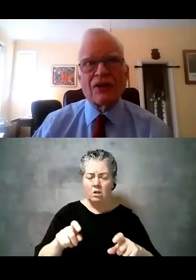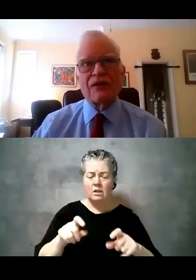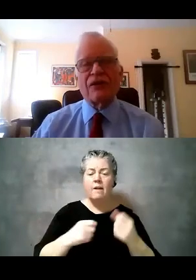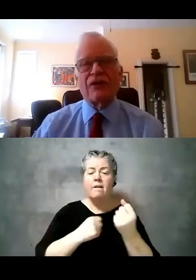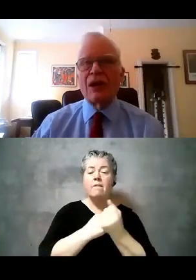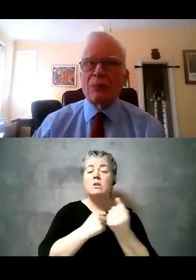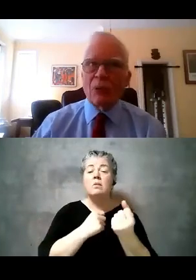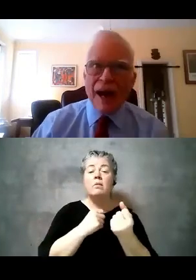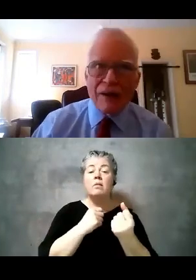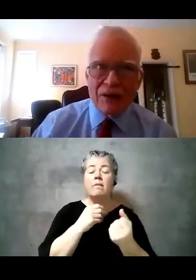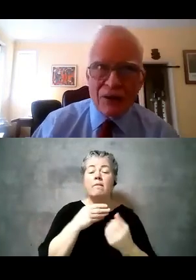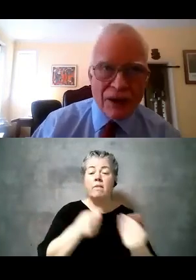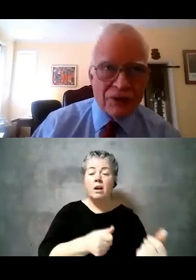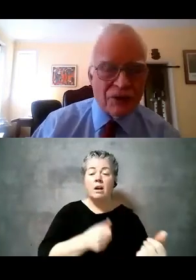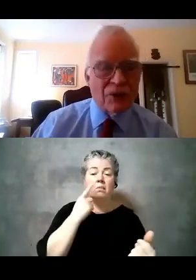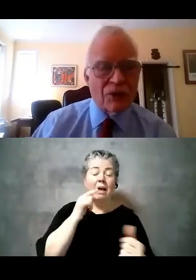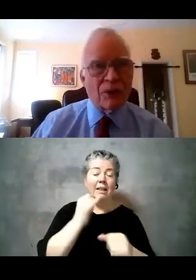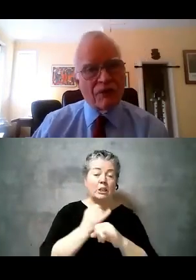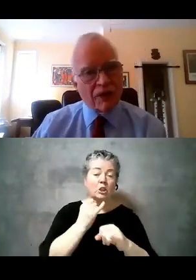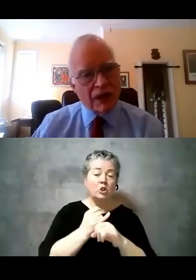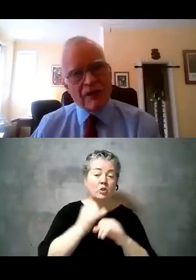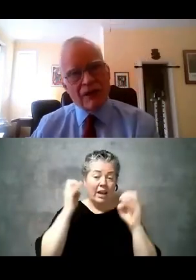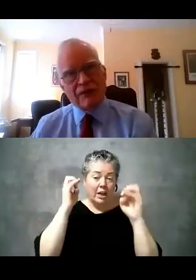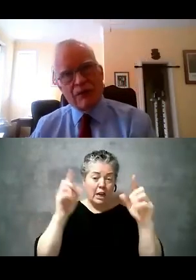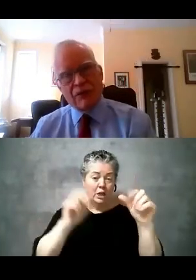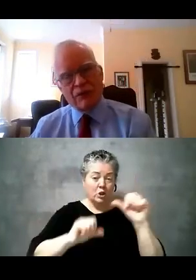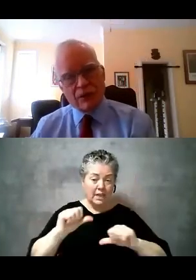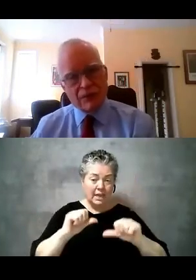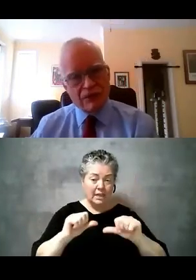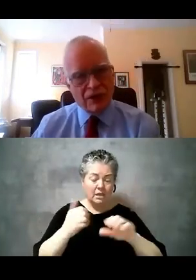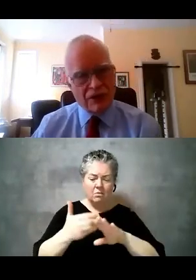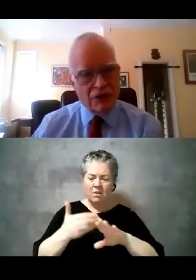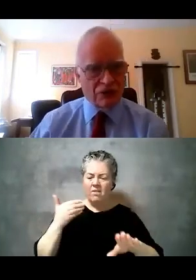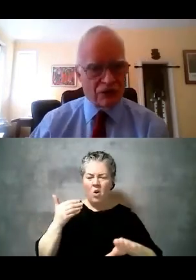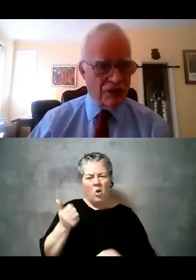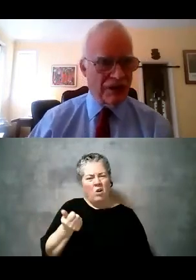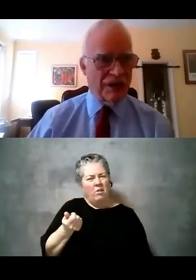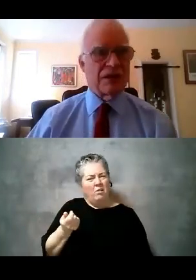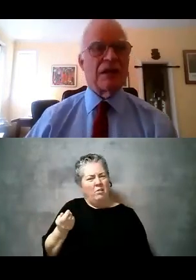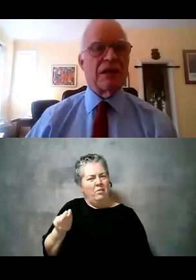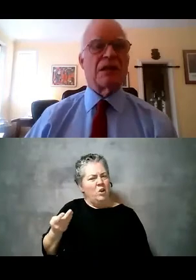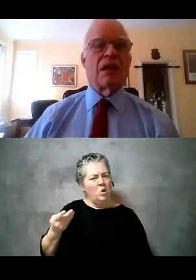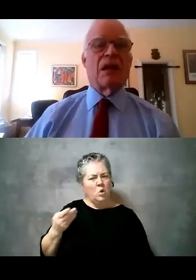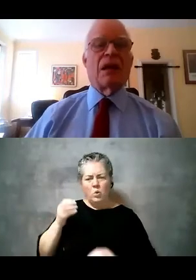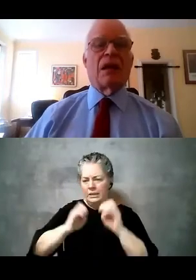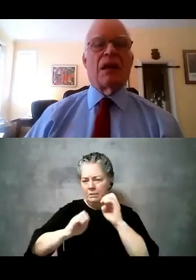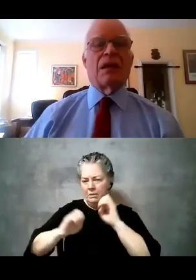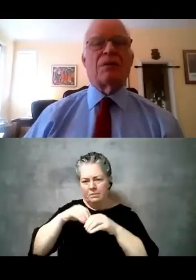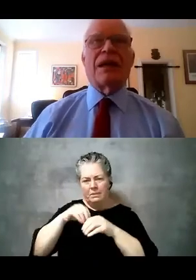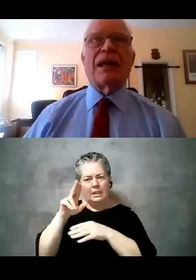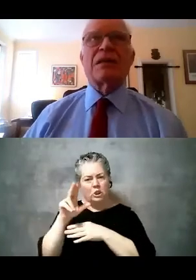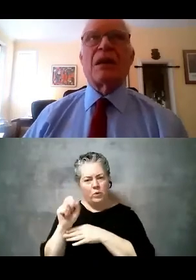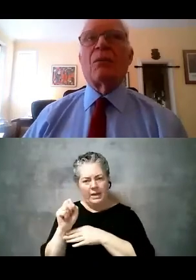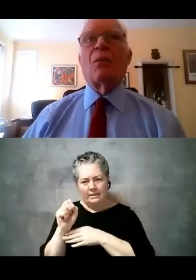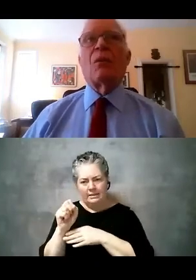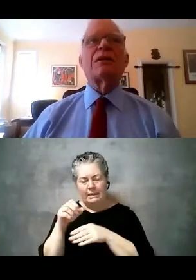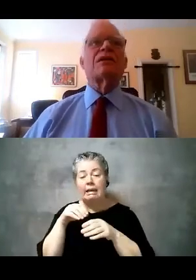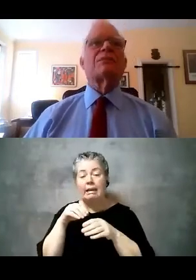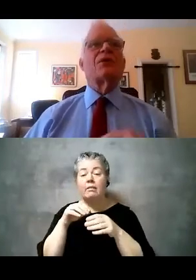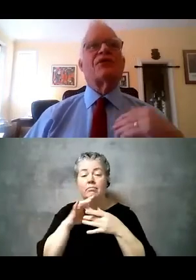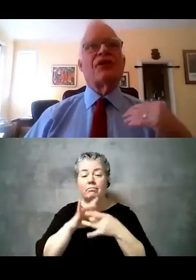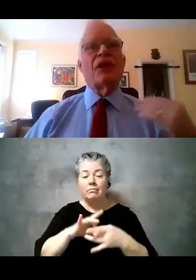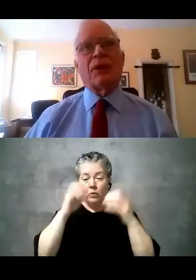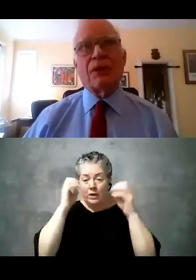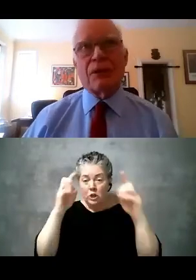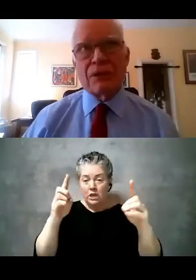Education Sciences. Prior to 2002, there were very, very few experiments in education in the United States. So you might ask, well, what is